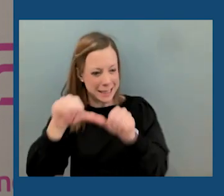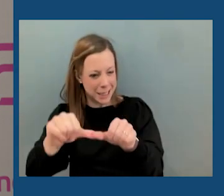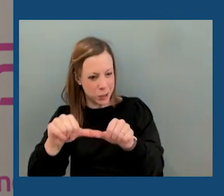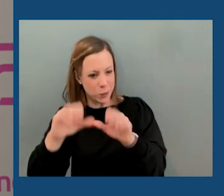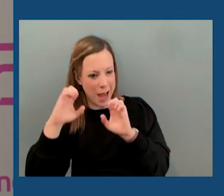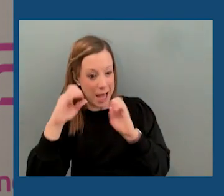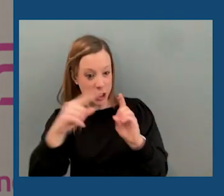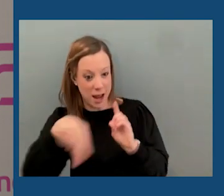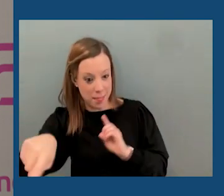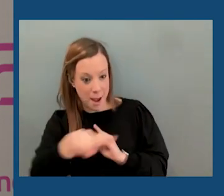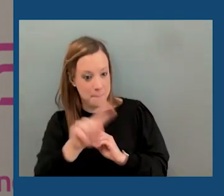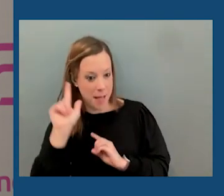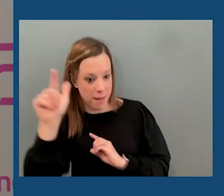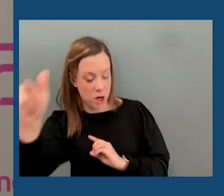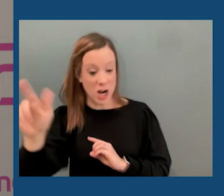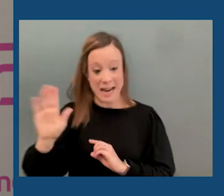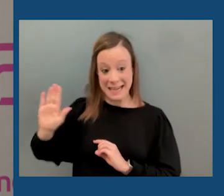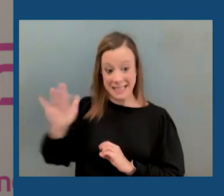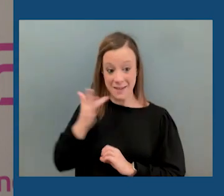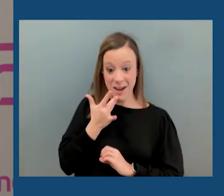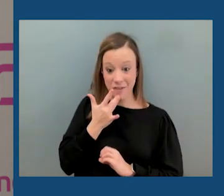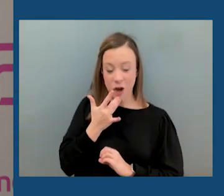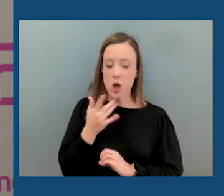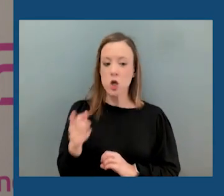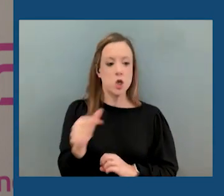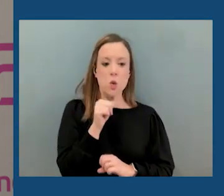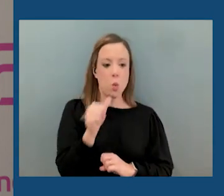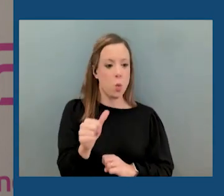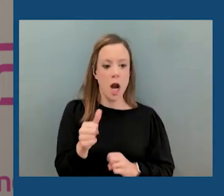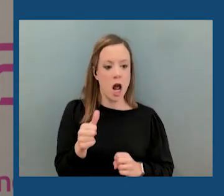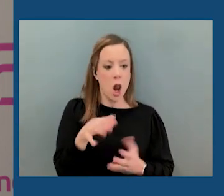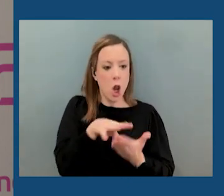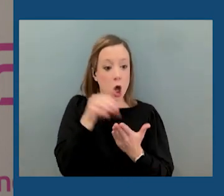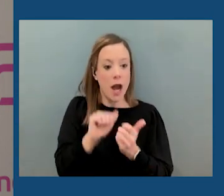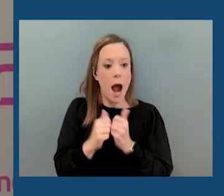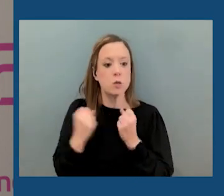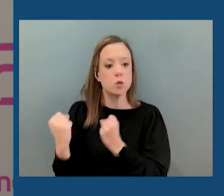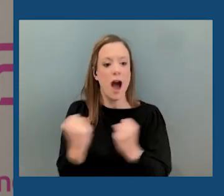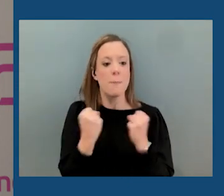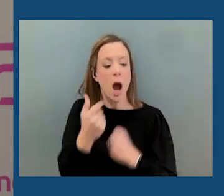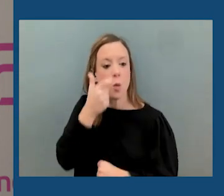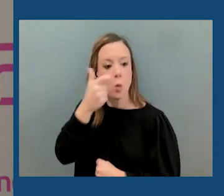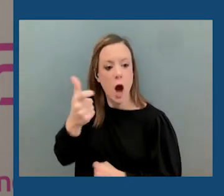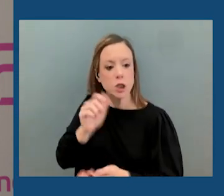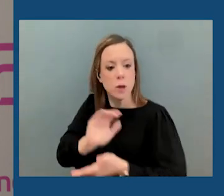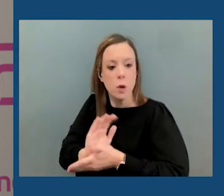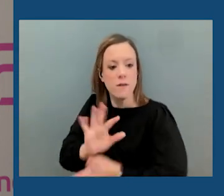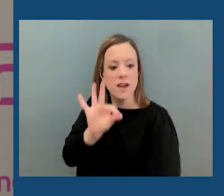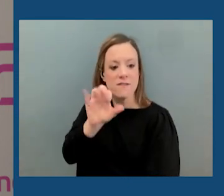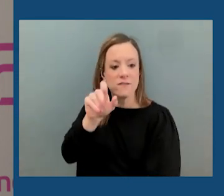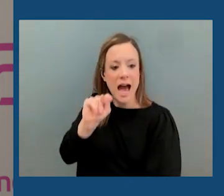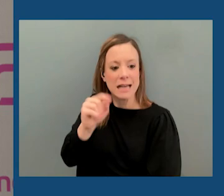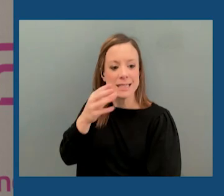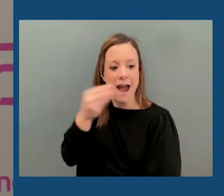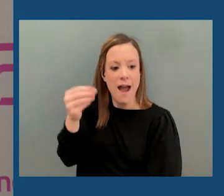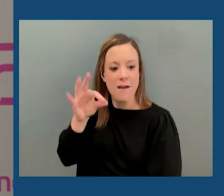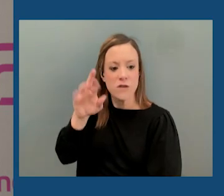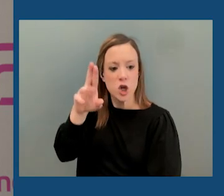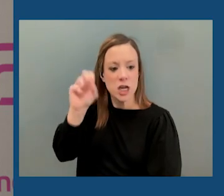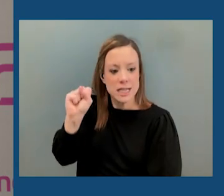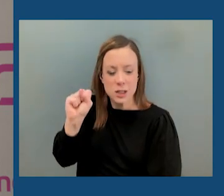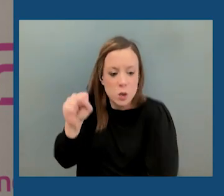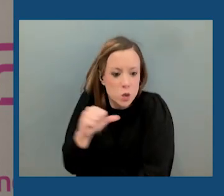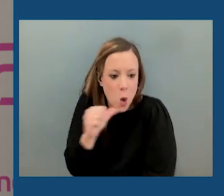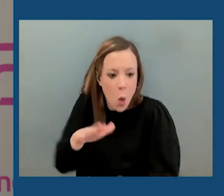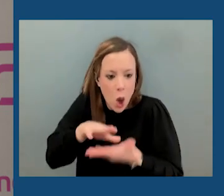was, you wouldn't learn how to drive by watching The Fast and the Furious, so don't learn how to have sex by watching pornography, which